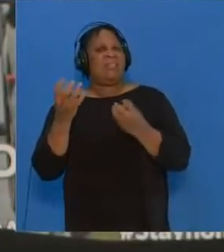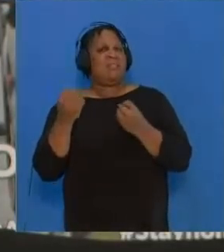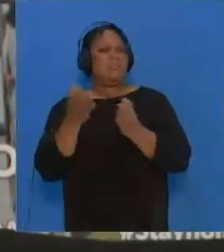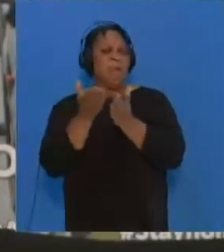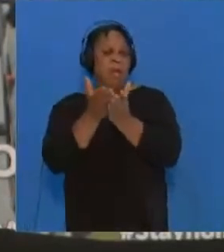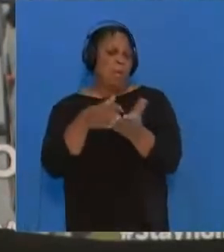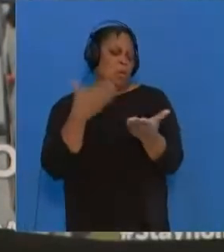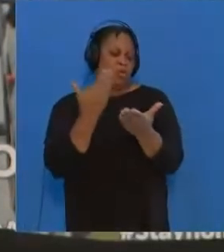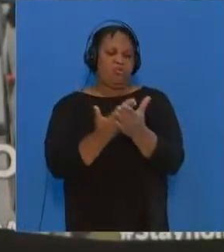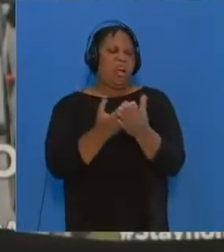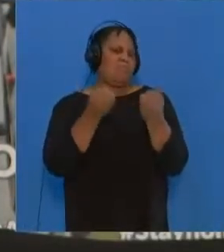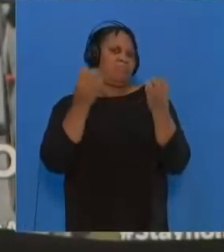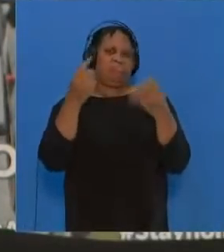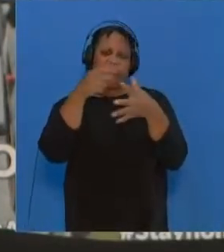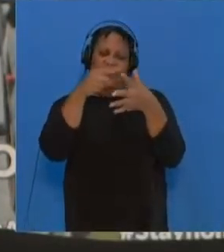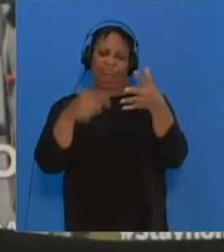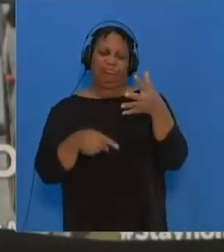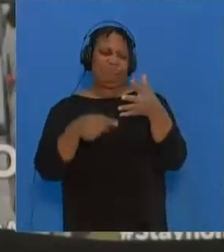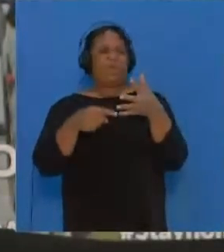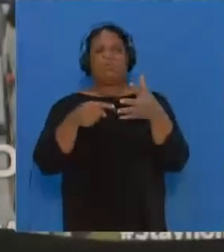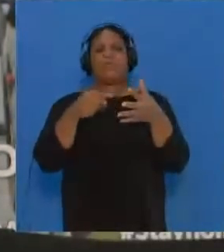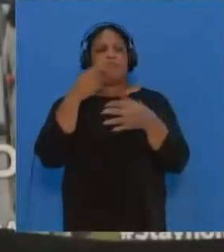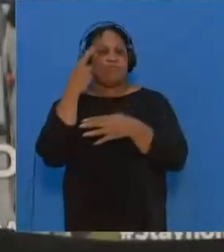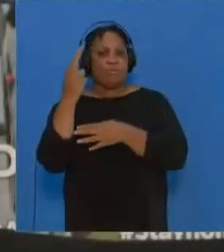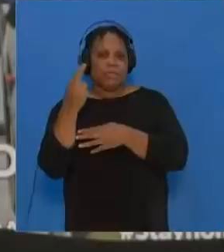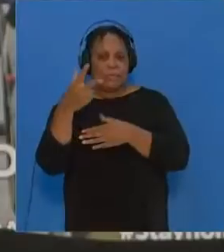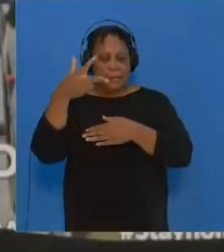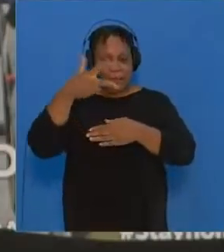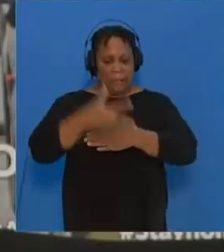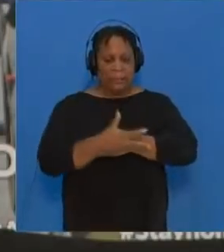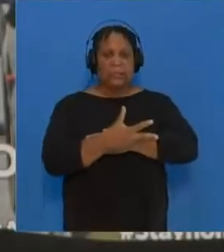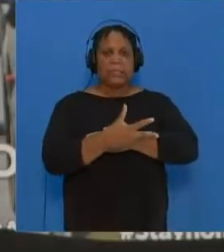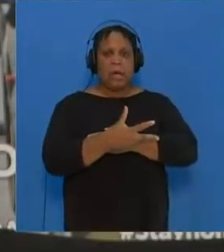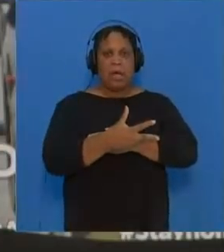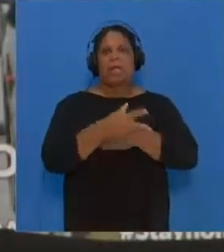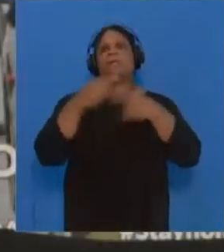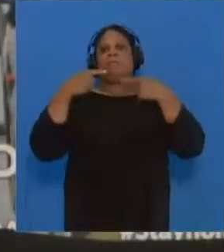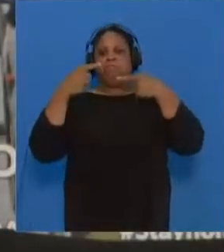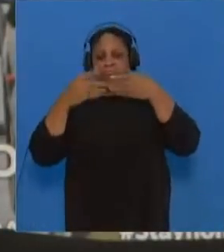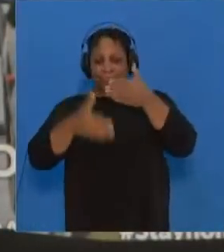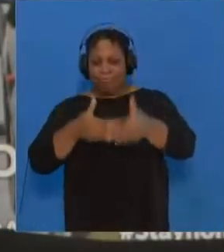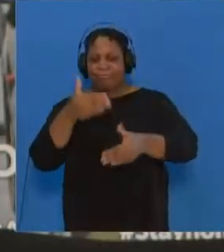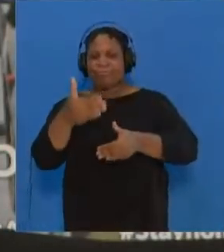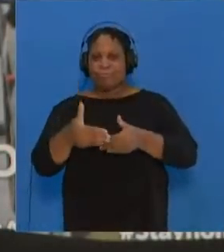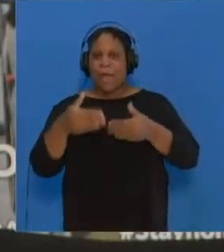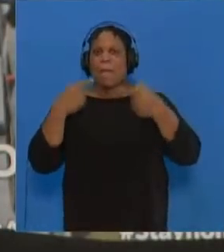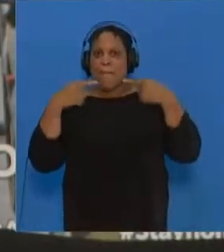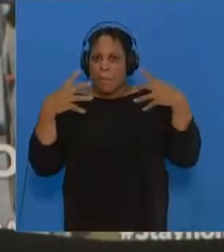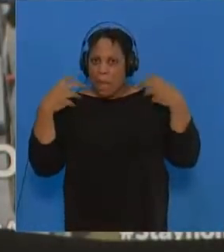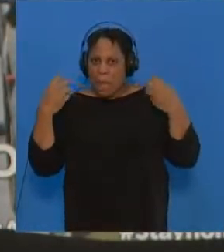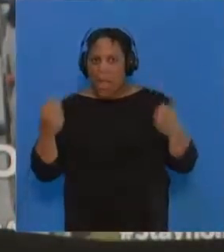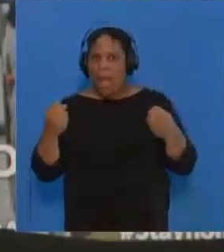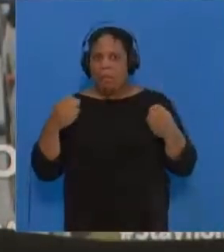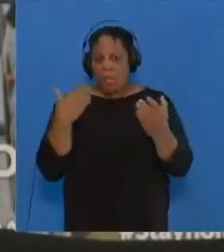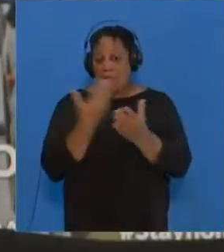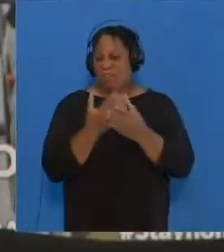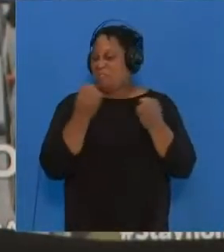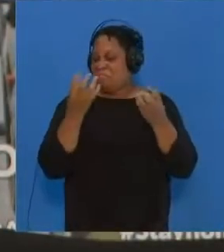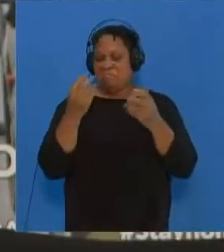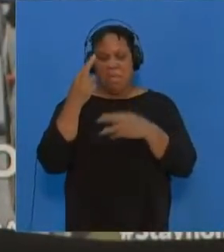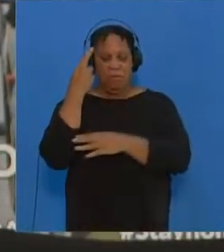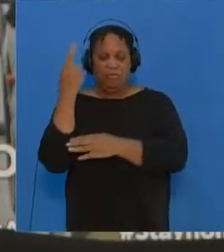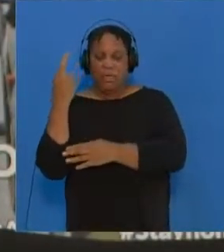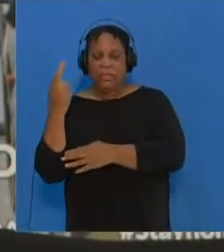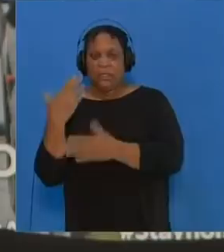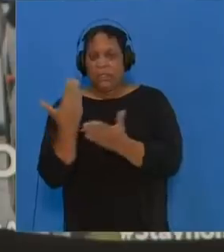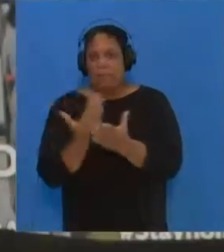reasons. And when they come to Bermuda, they dock, they go through the customs process, they go through the public health screening process. There are people that come to Bermuda for a number of reasons.